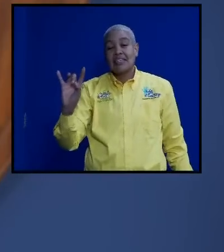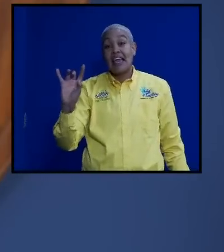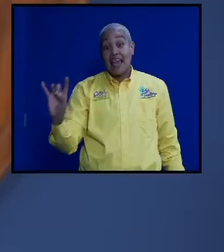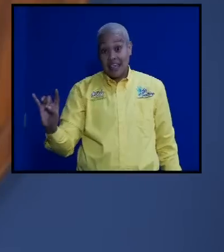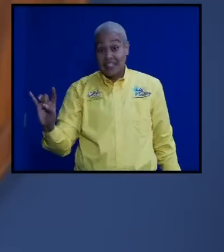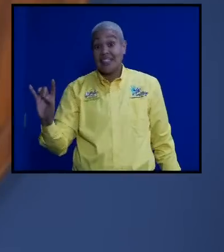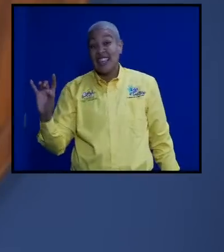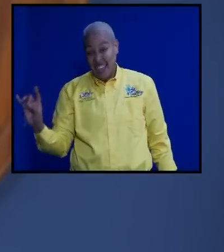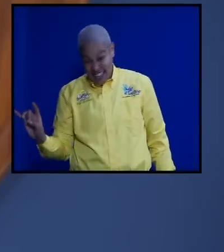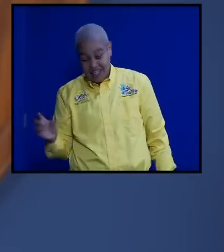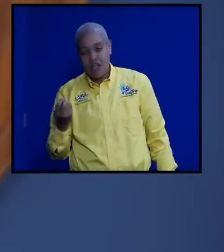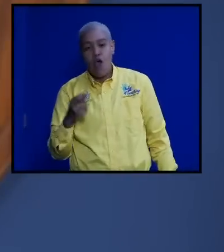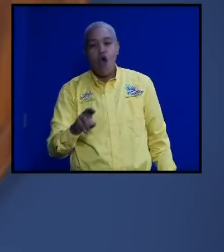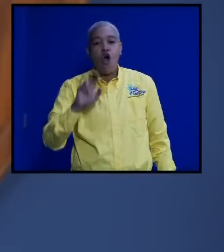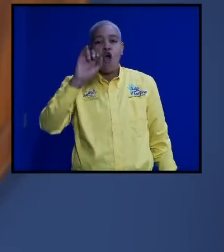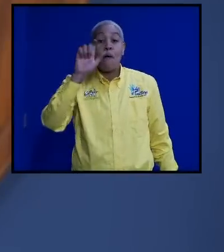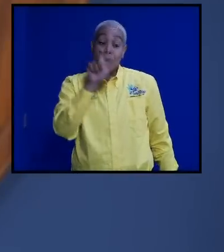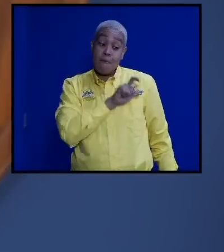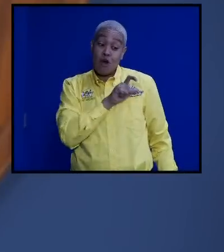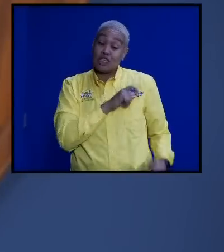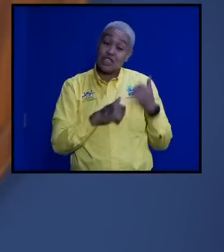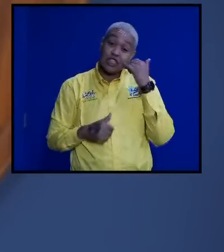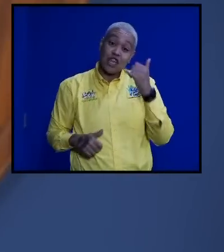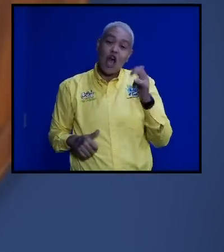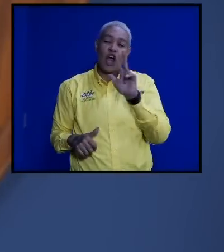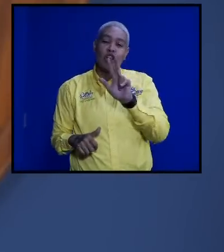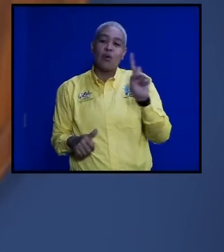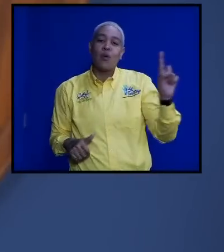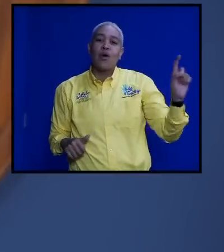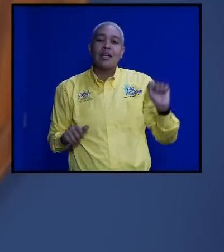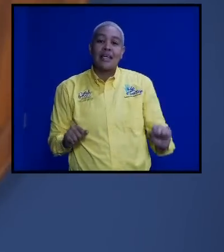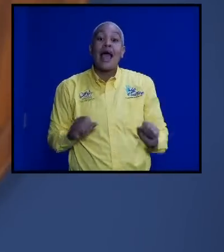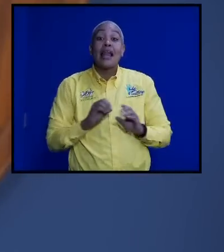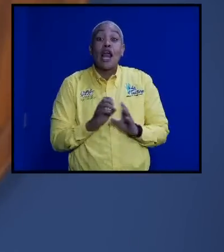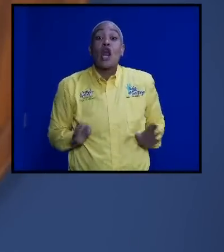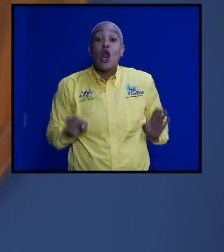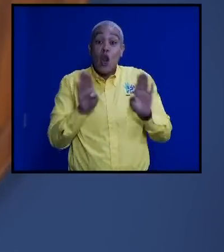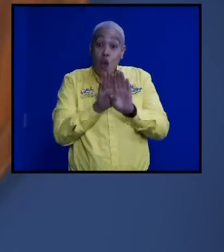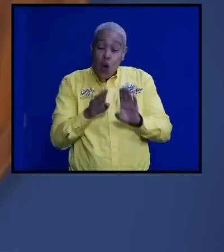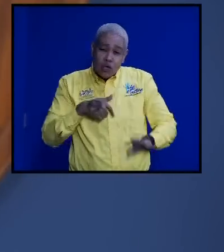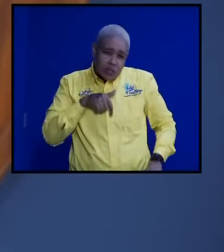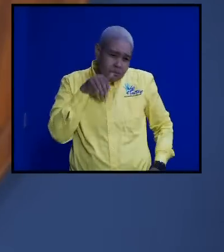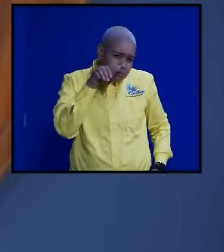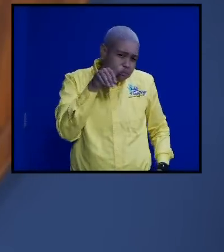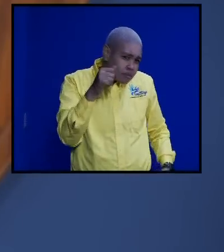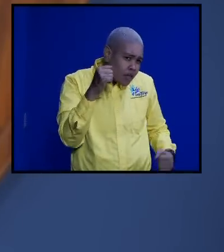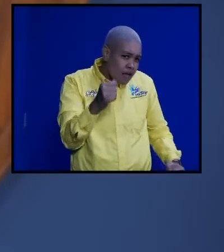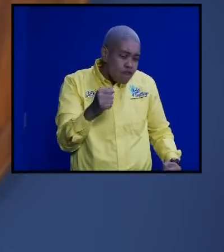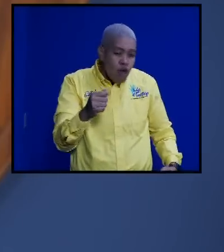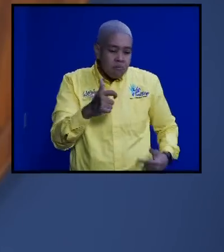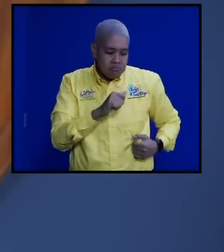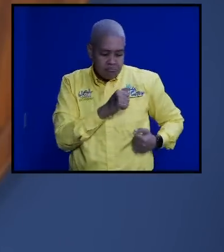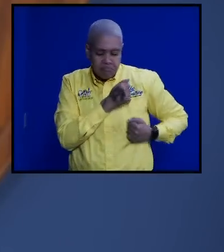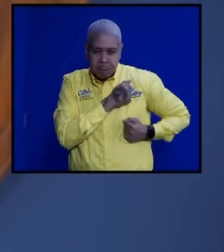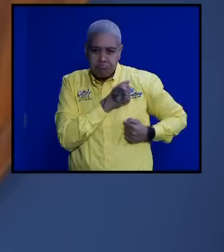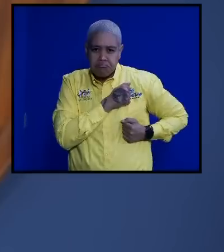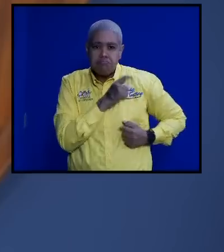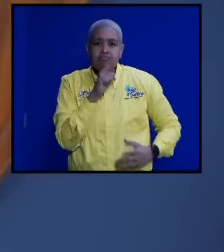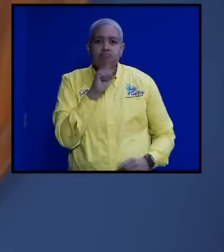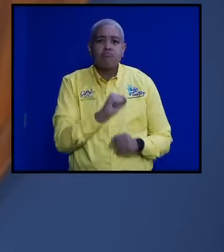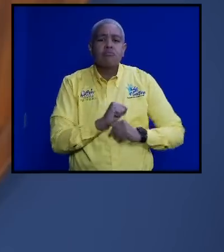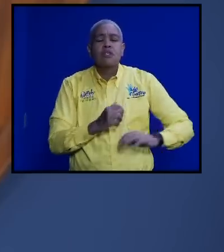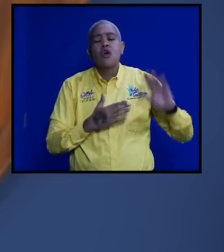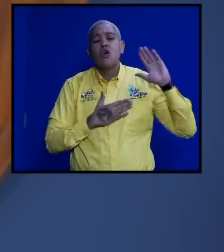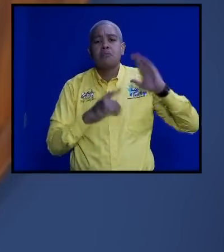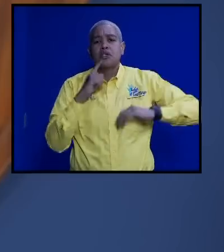876-837-8888 or the JCF tip line at 311. In closing, let me reaffirm that the JDF is committed in its